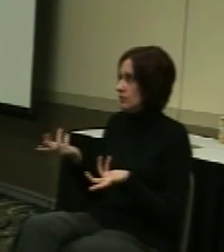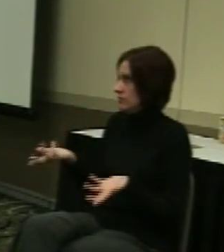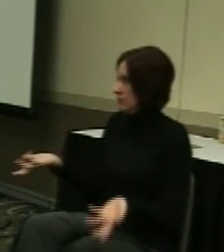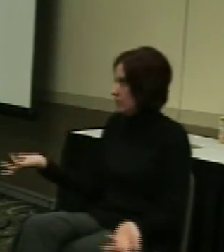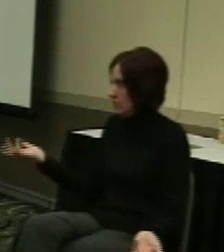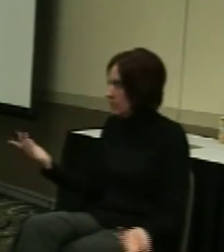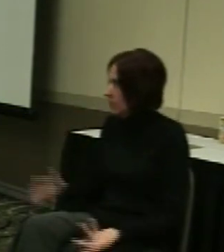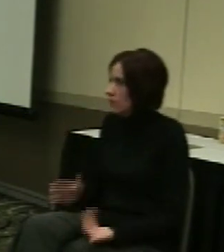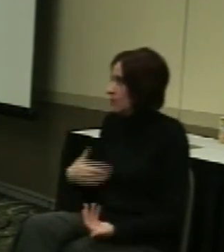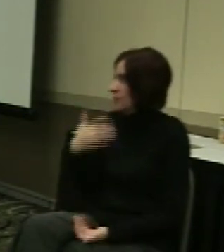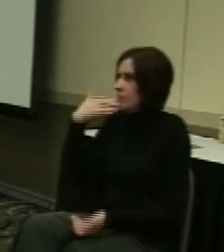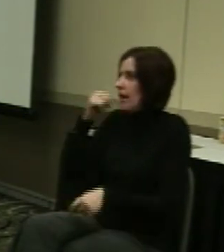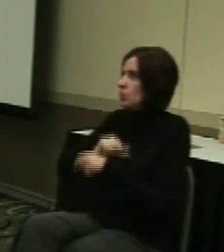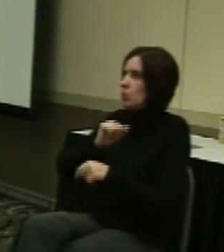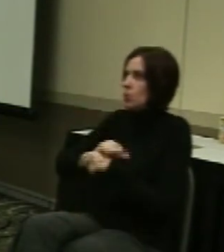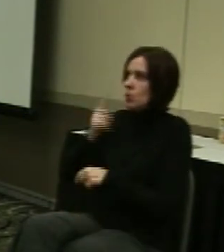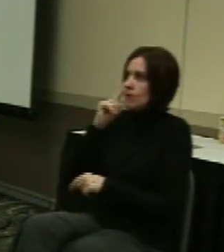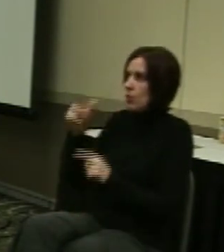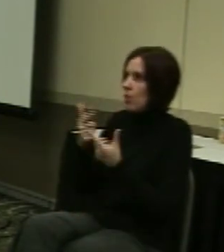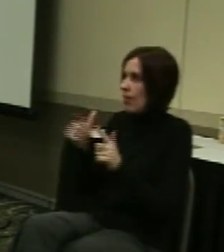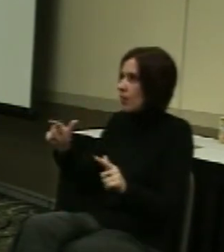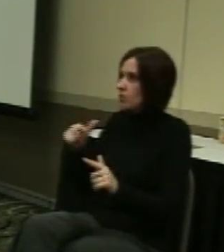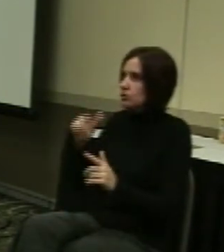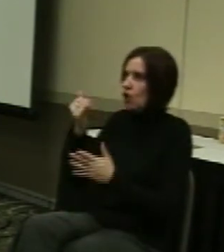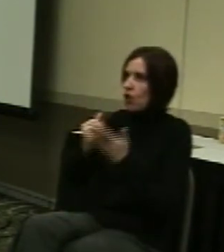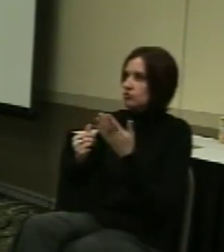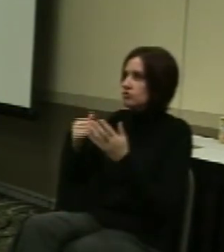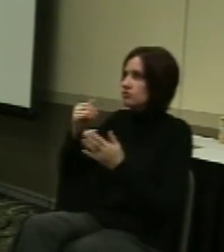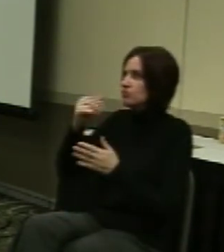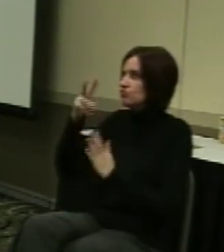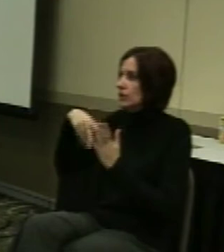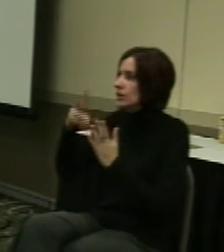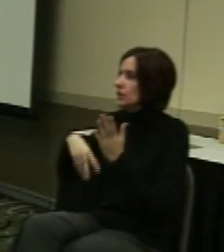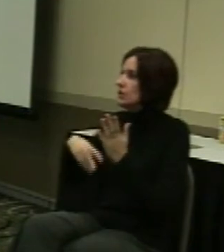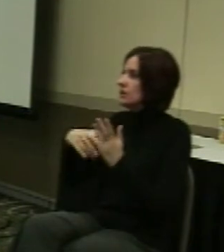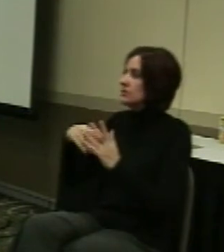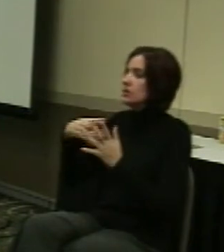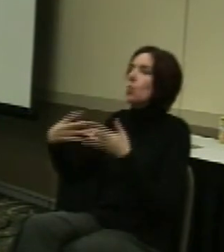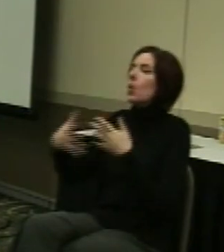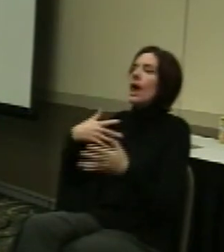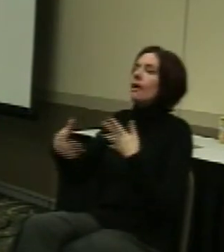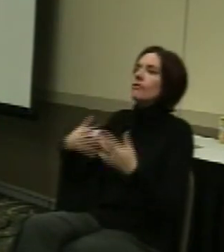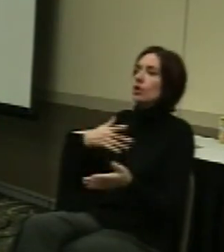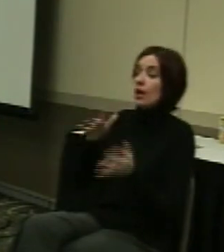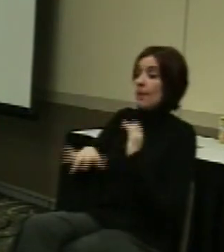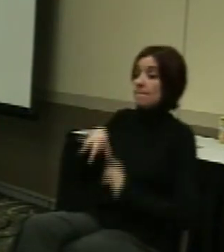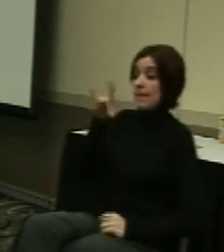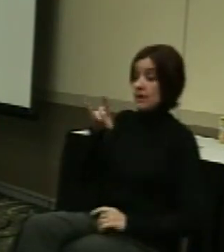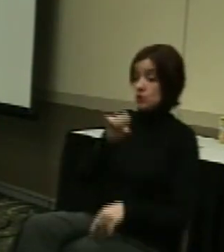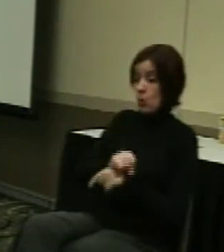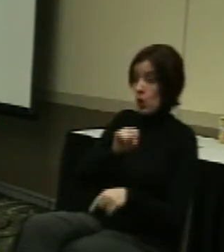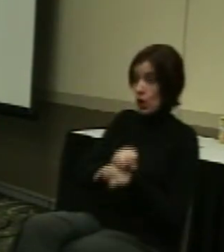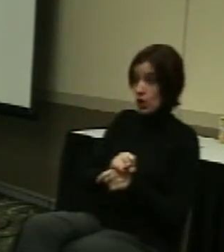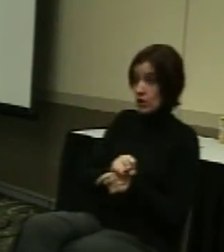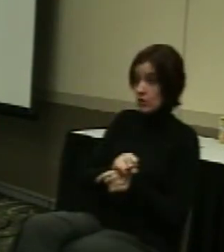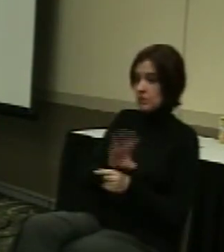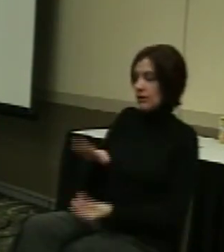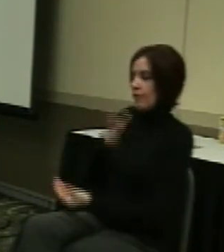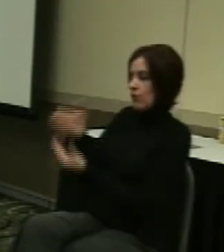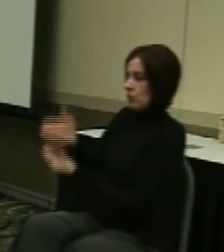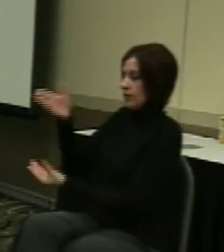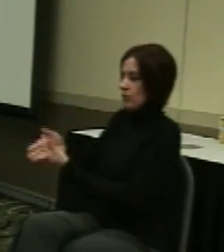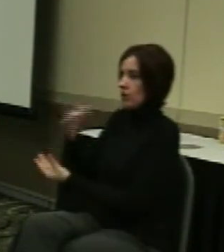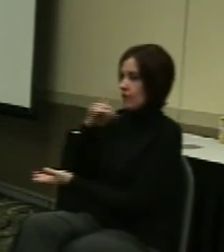language arts or writing or reading or whatever it is, the best work, and make a portfolio, and maybe pick then the best of the 4 from that week